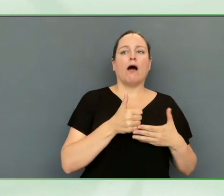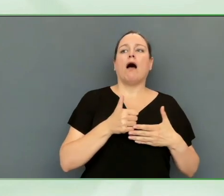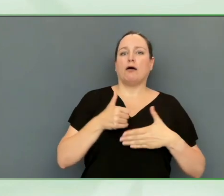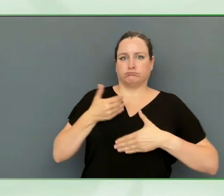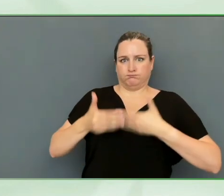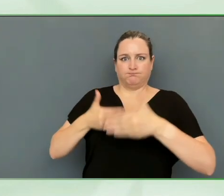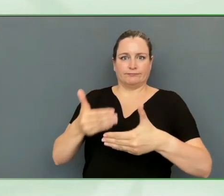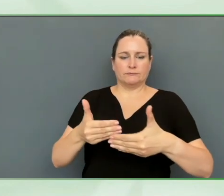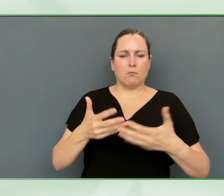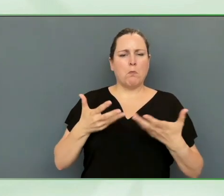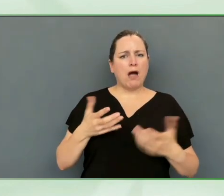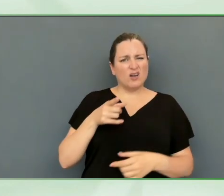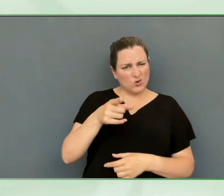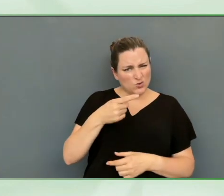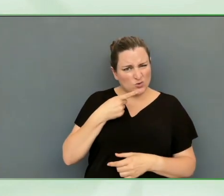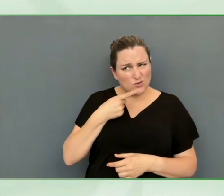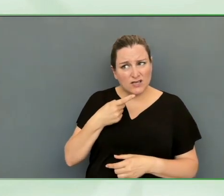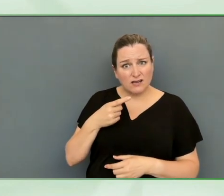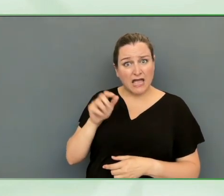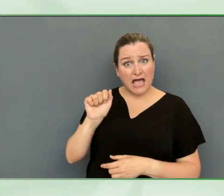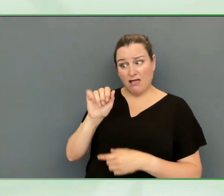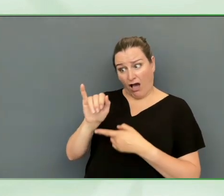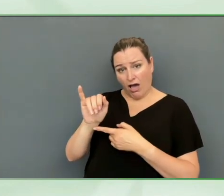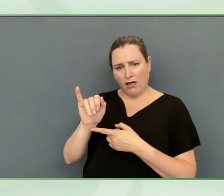or even retainment purposes.